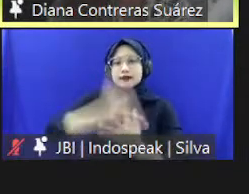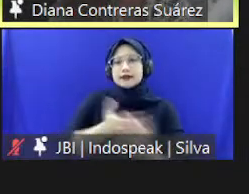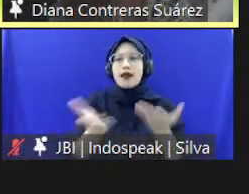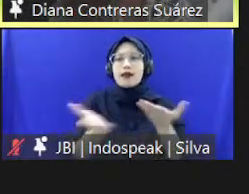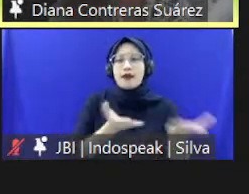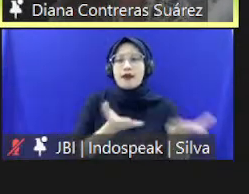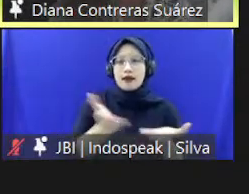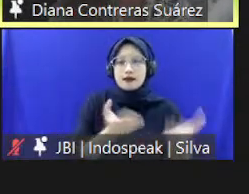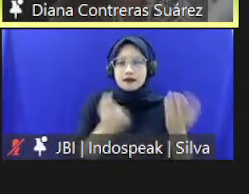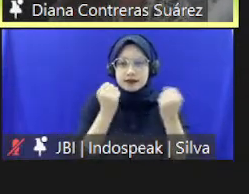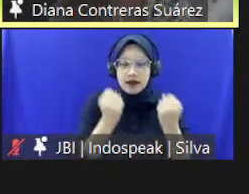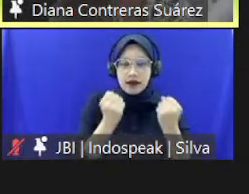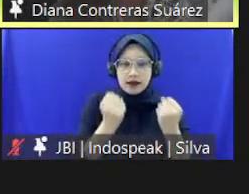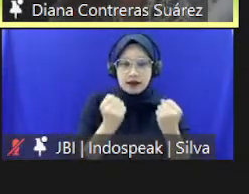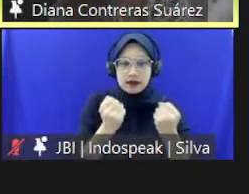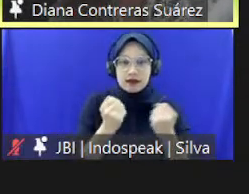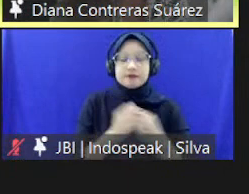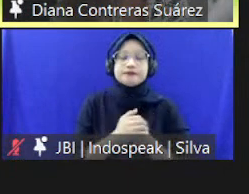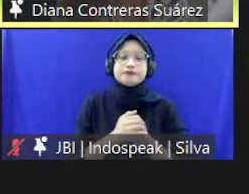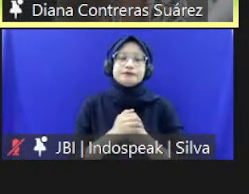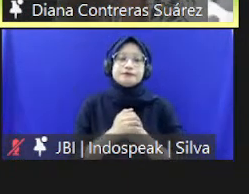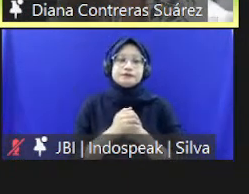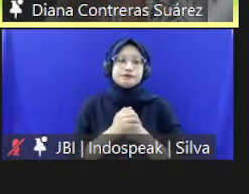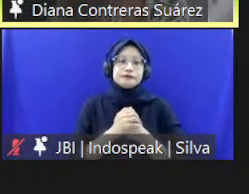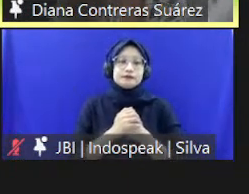So then we plot,